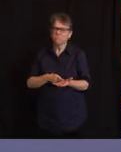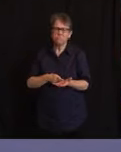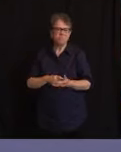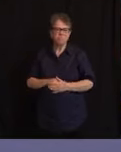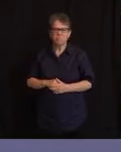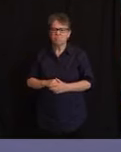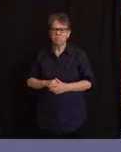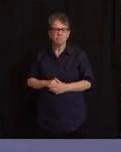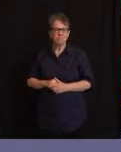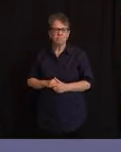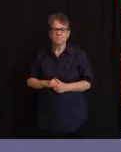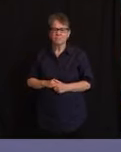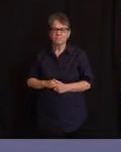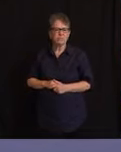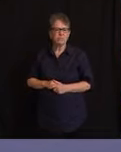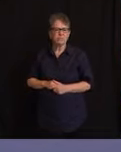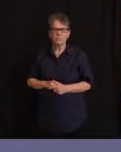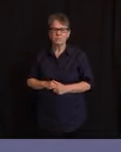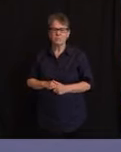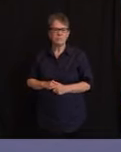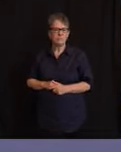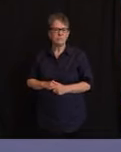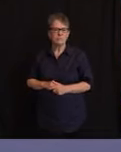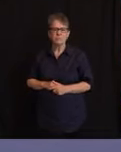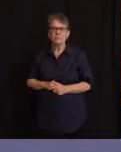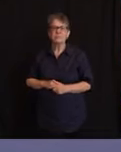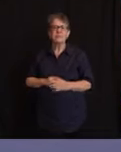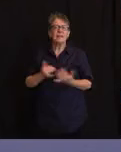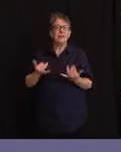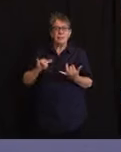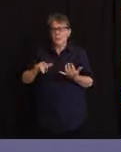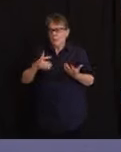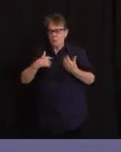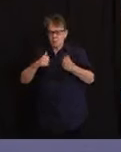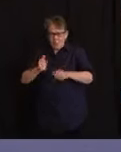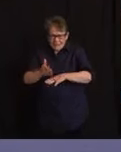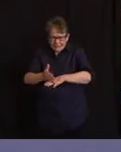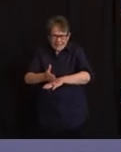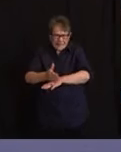each and every day we try to get better than the day before.